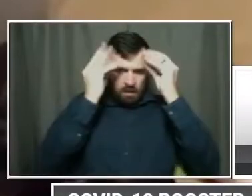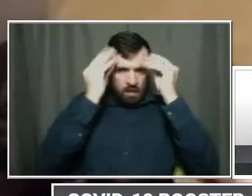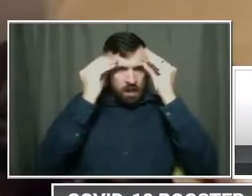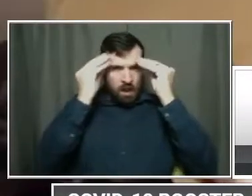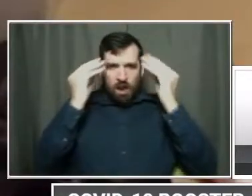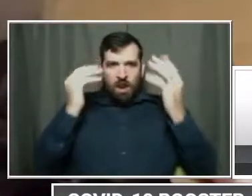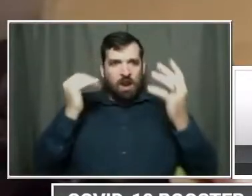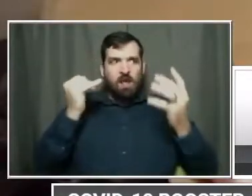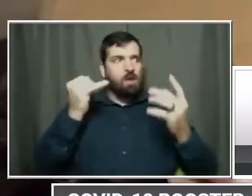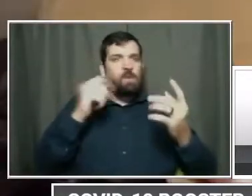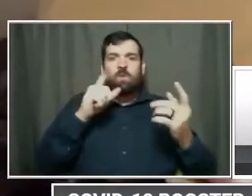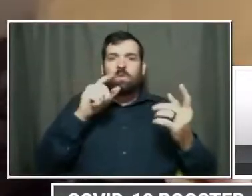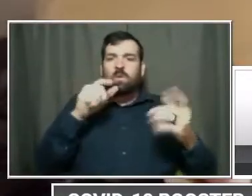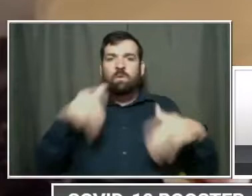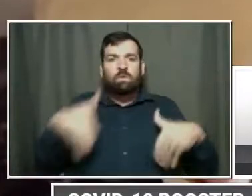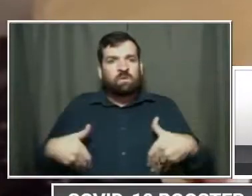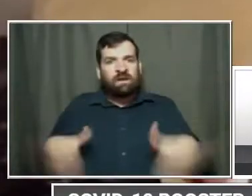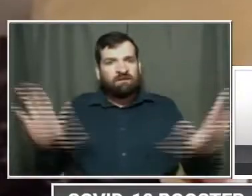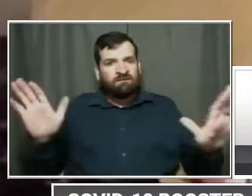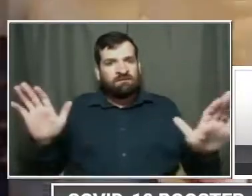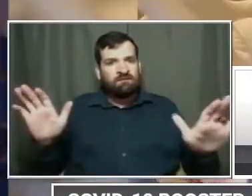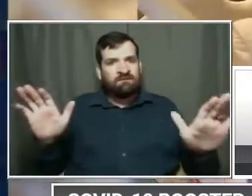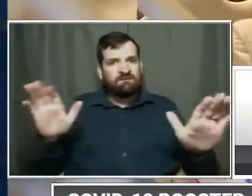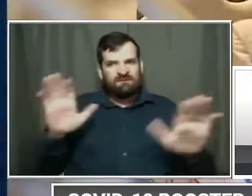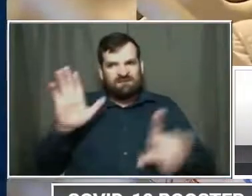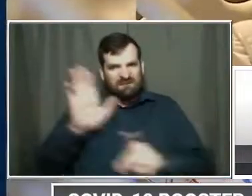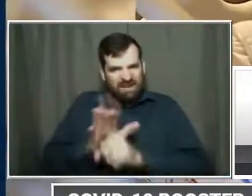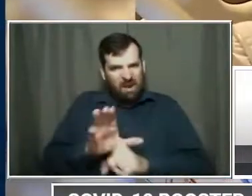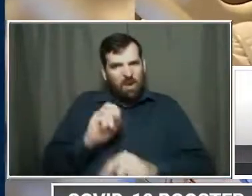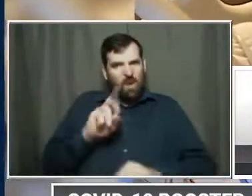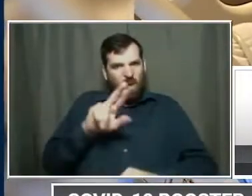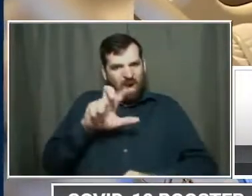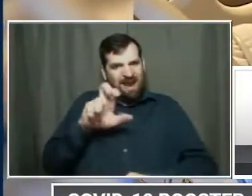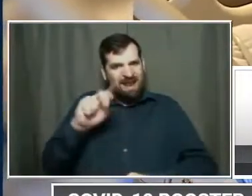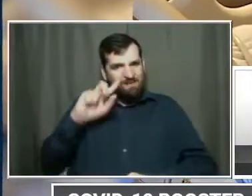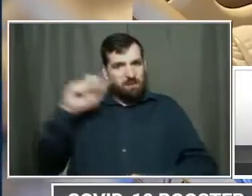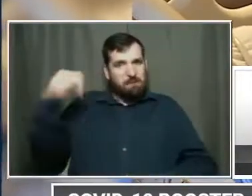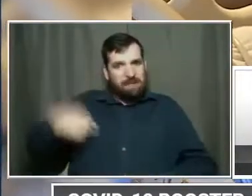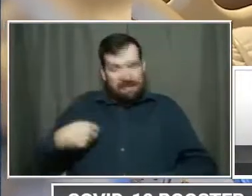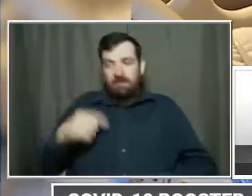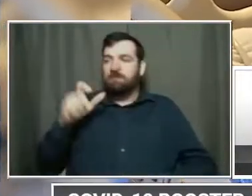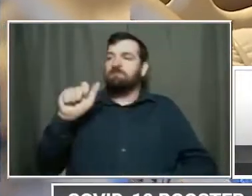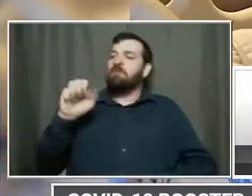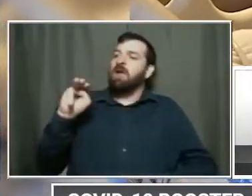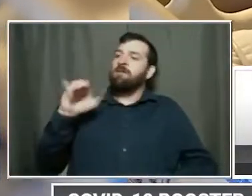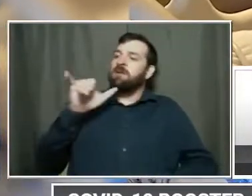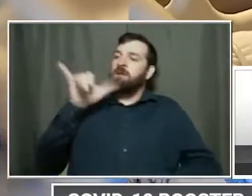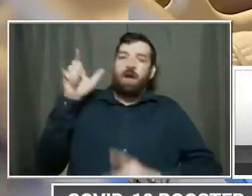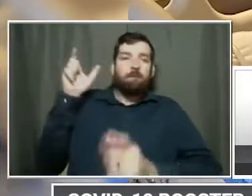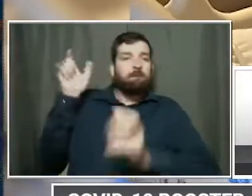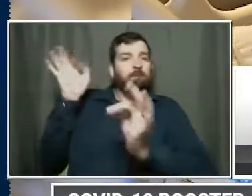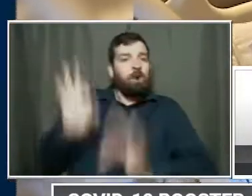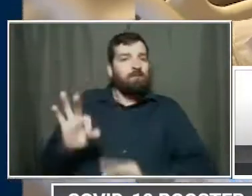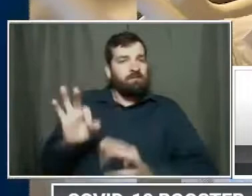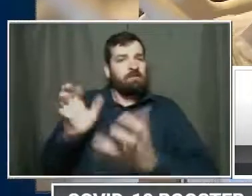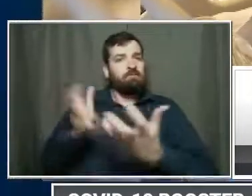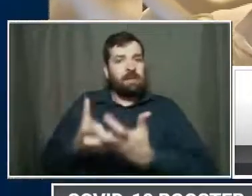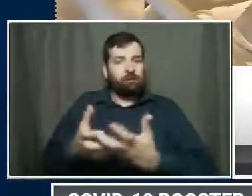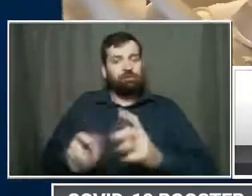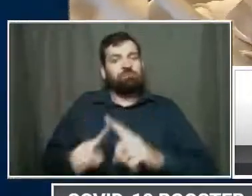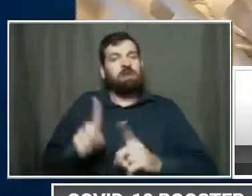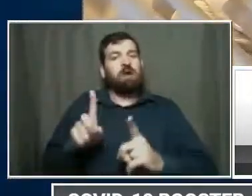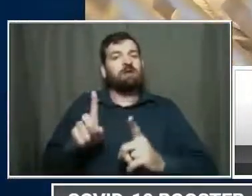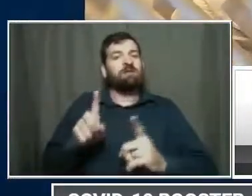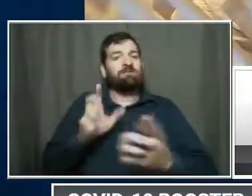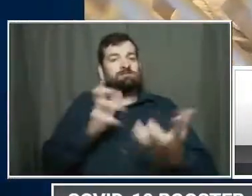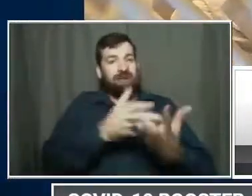who's gonna sacrifice their organ for me? Amy wasn't a perfect match, but she did match another patient